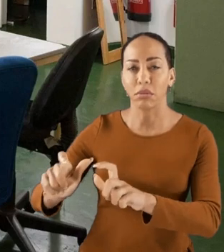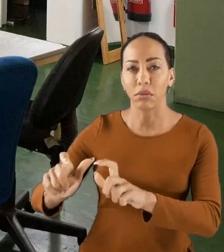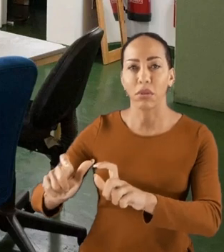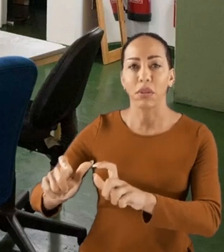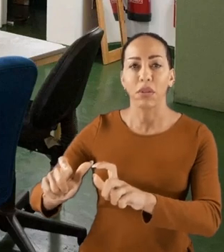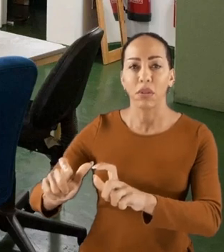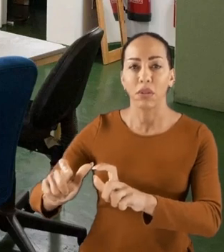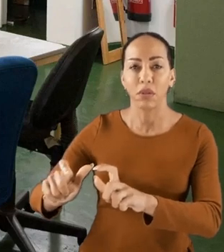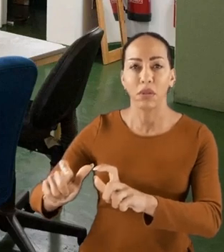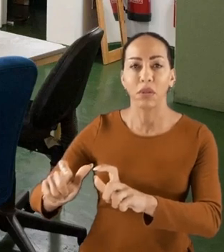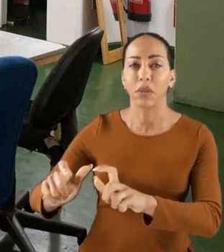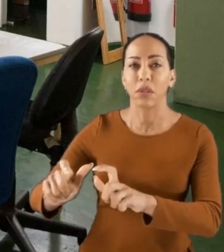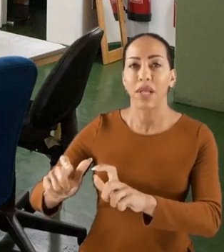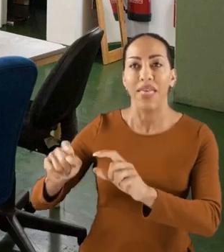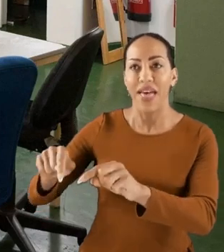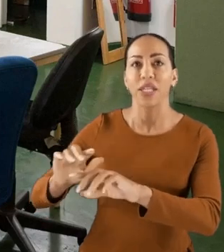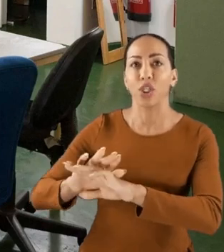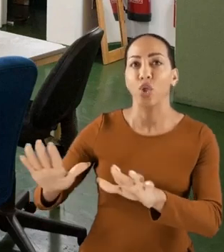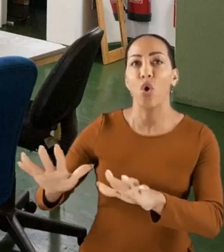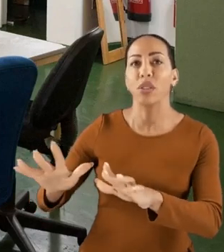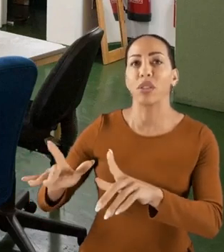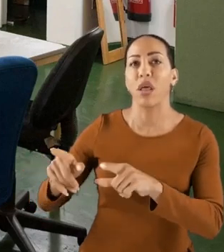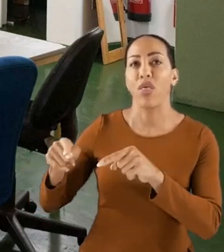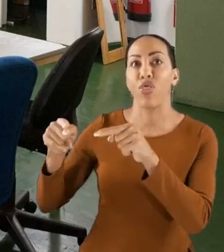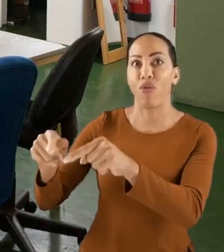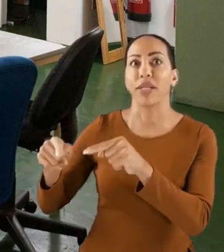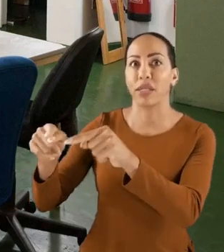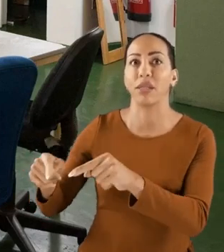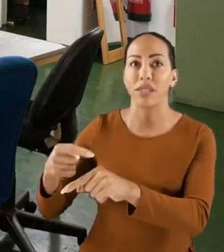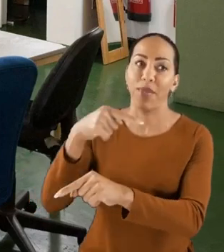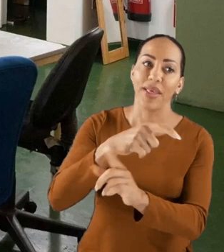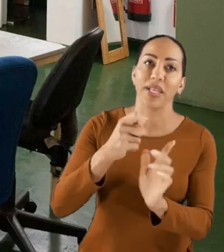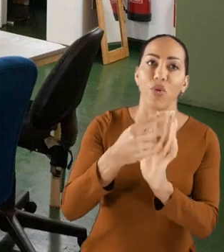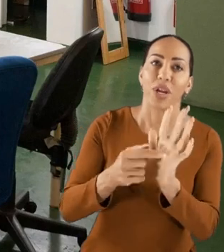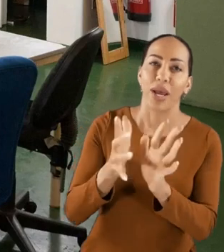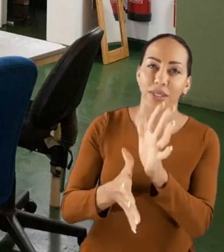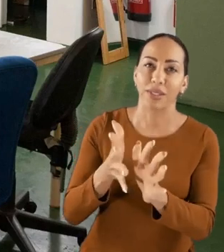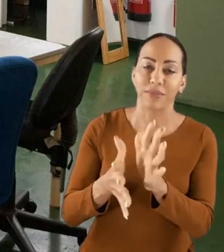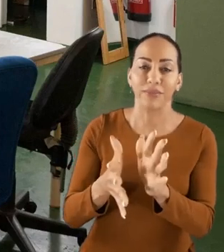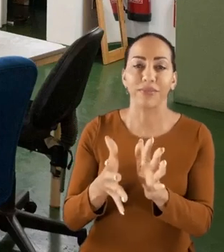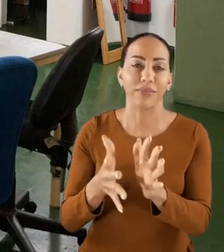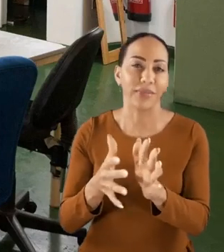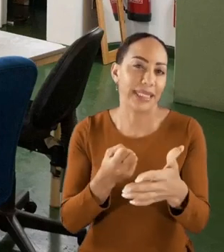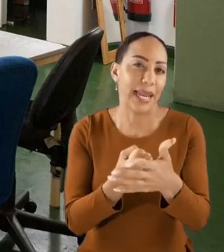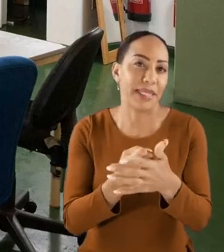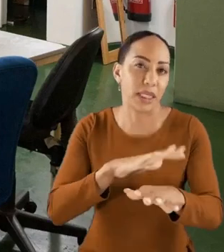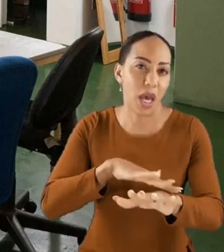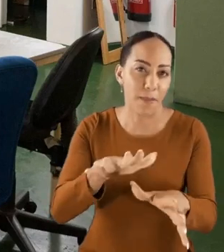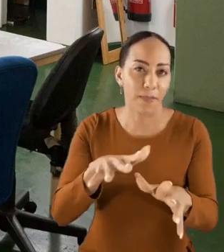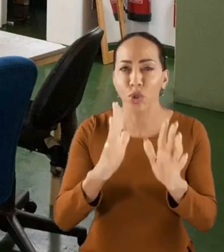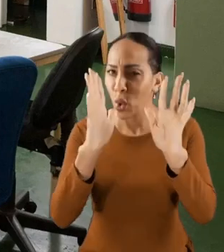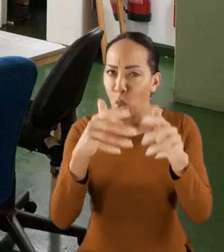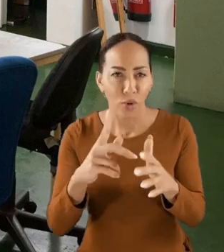but also that I don't feel like the creative work is threatened by the limited time. Sure. Don't worry,